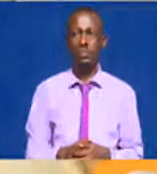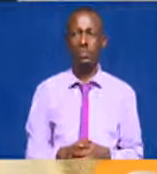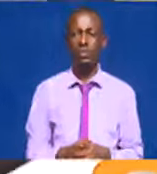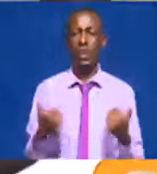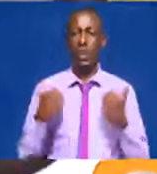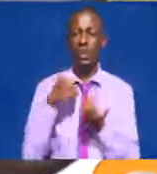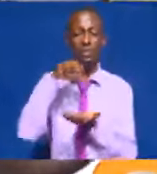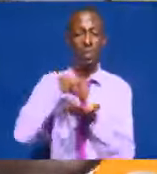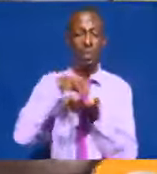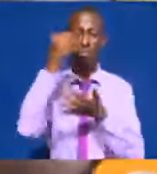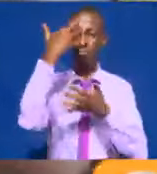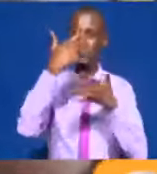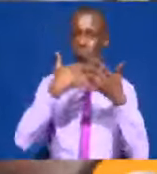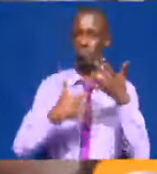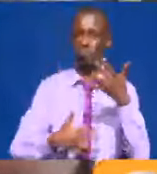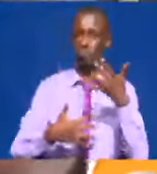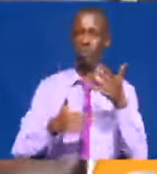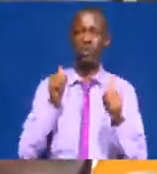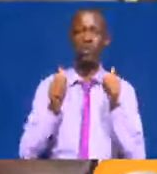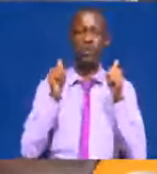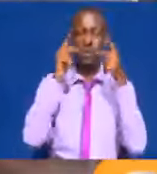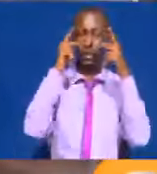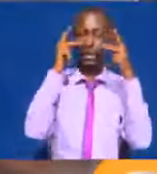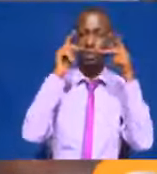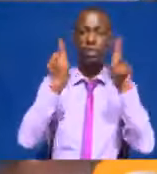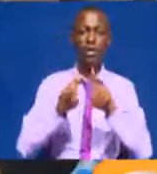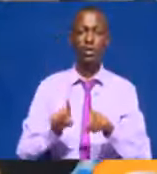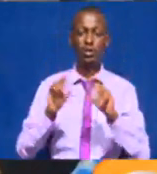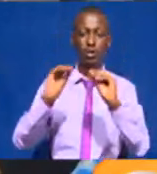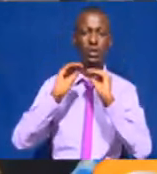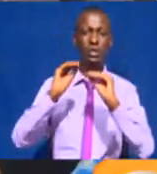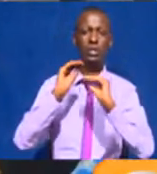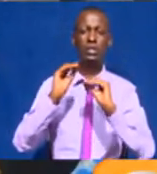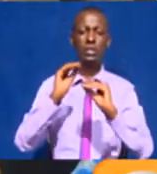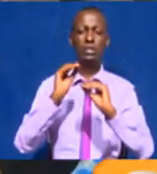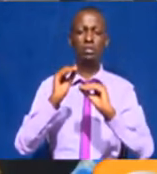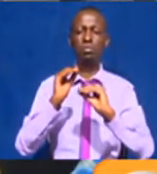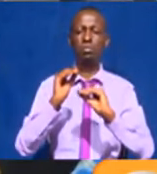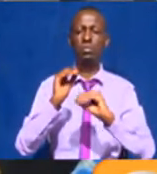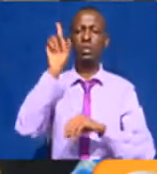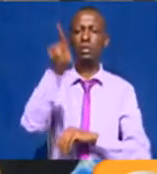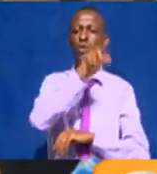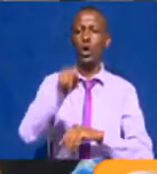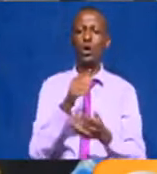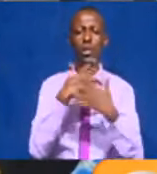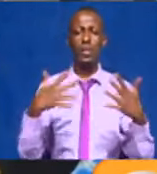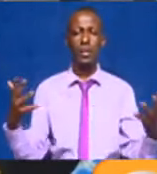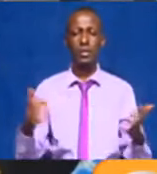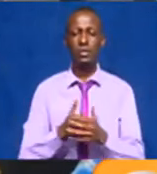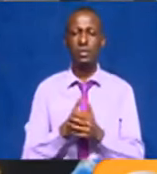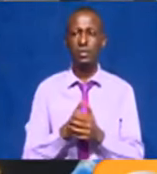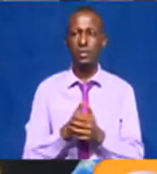a number of charges relating to terrorism and radicalization. Na mwaka 2023